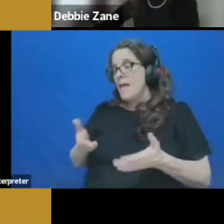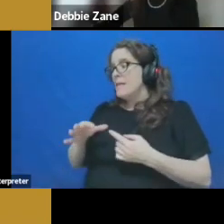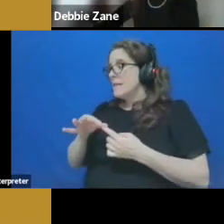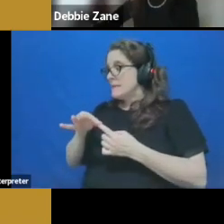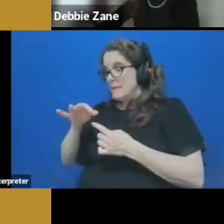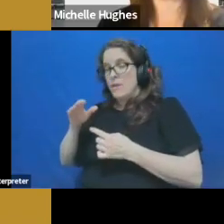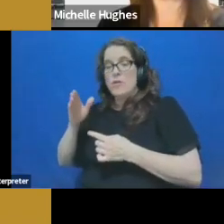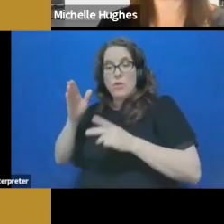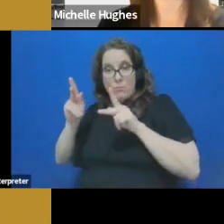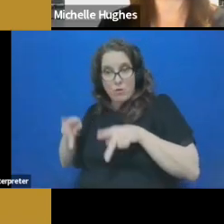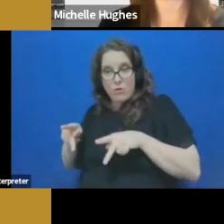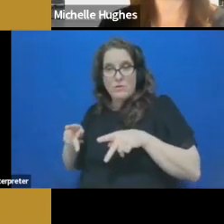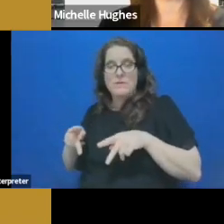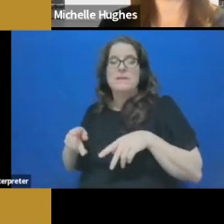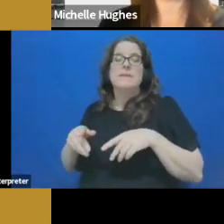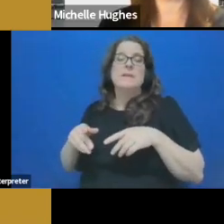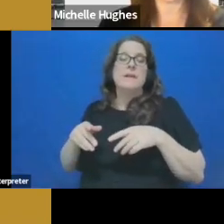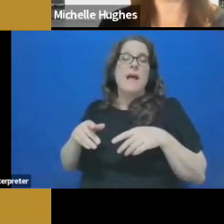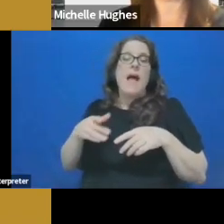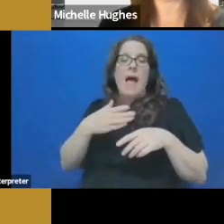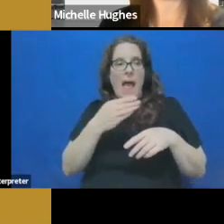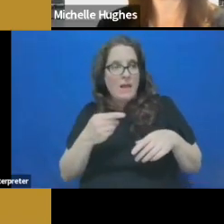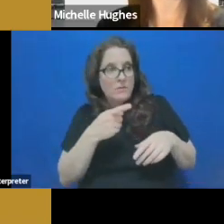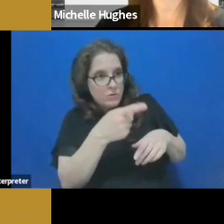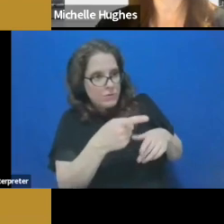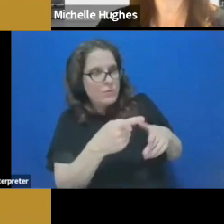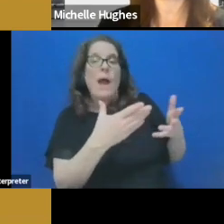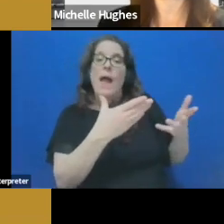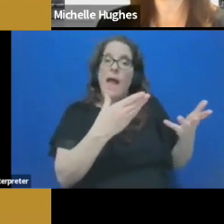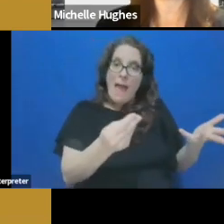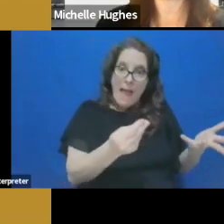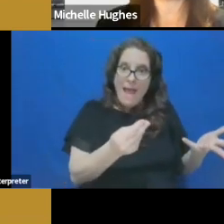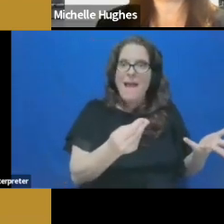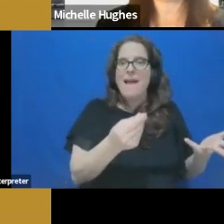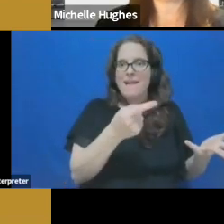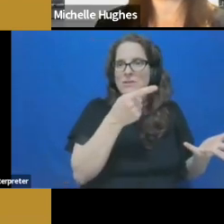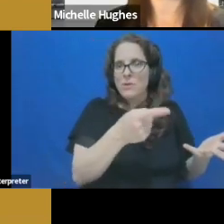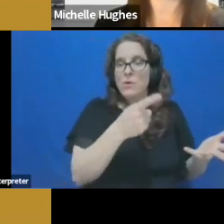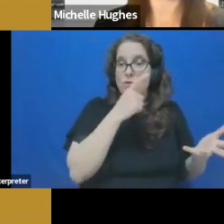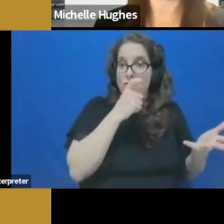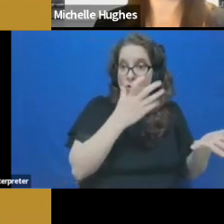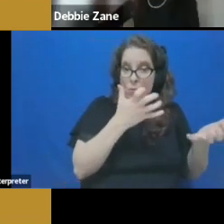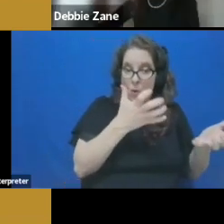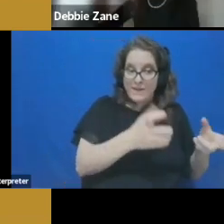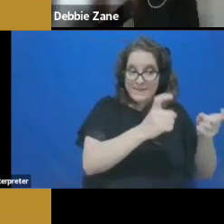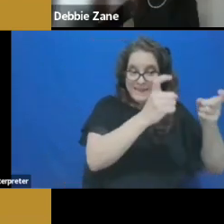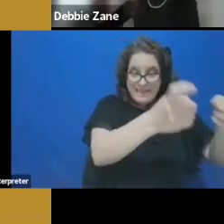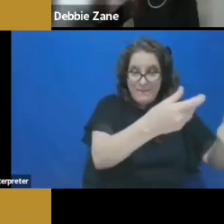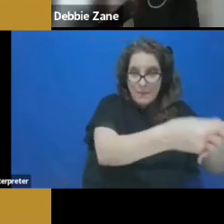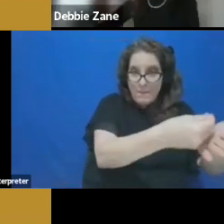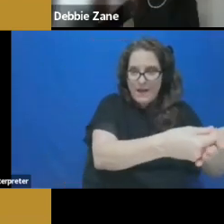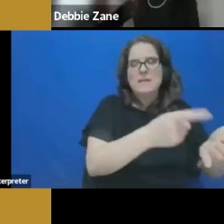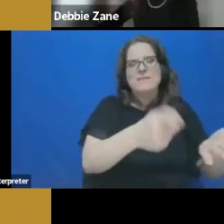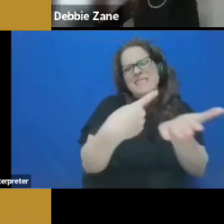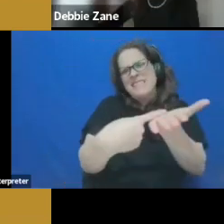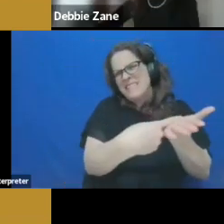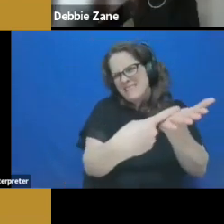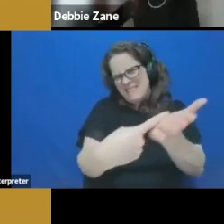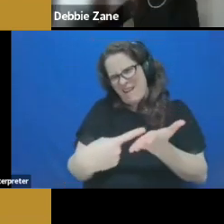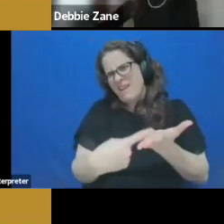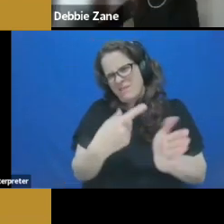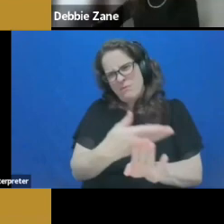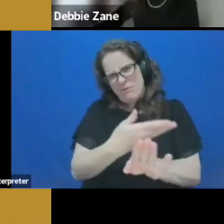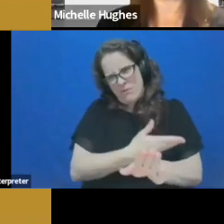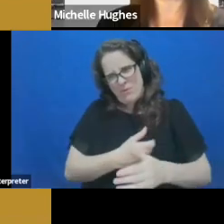sure your wishes are carried out the way you intend and your loved one with a disability is protected. And finally,